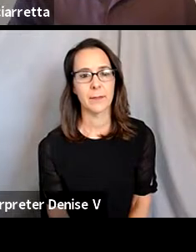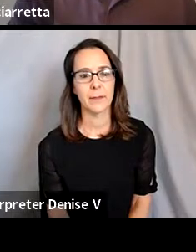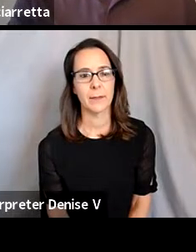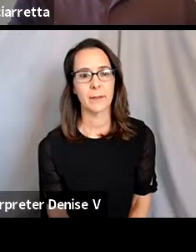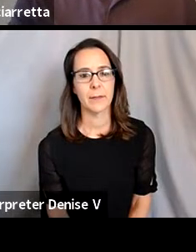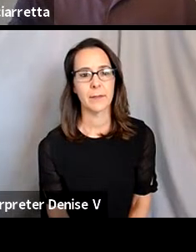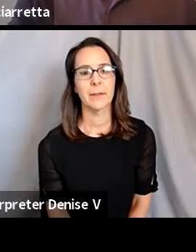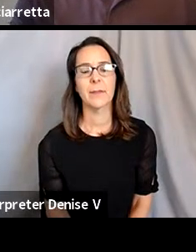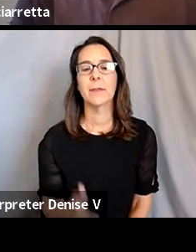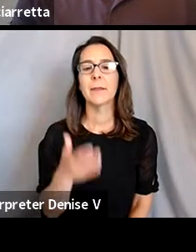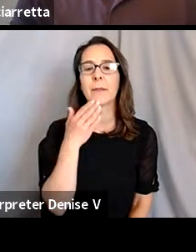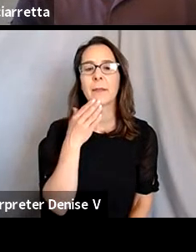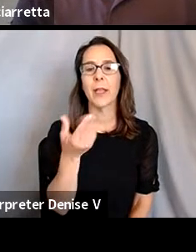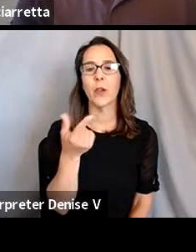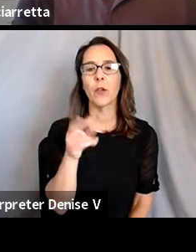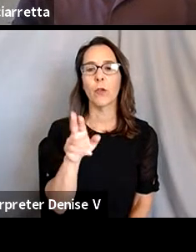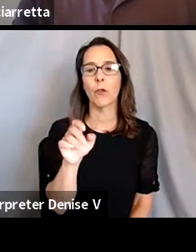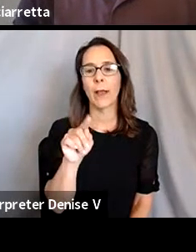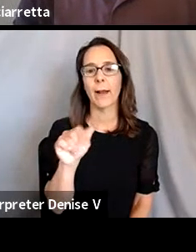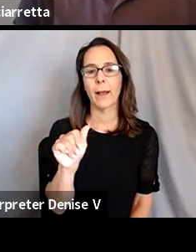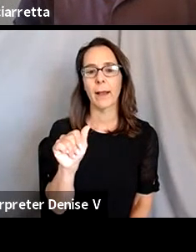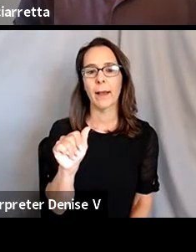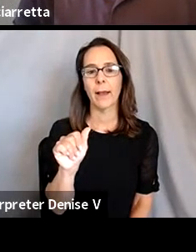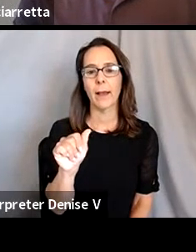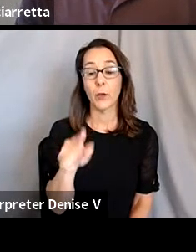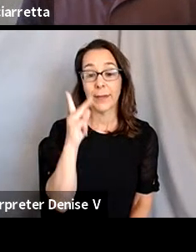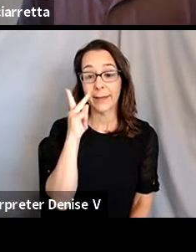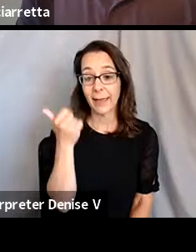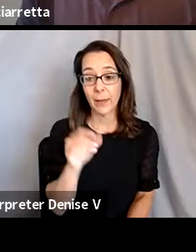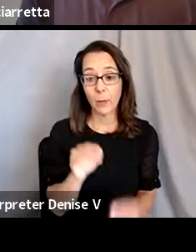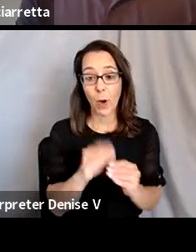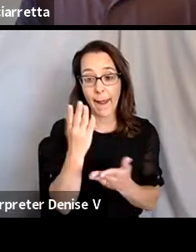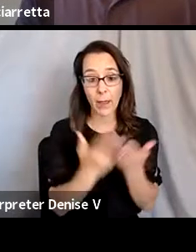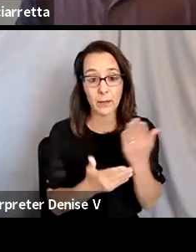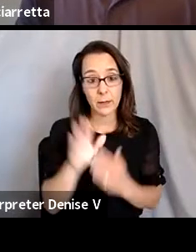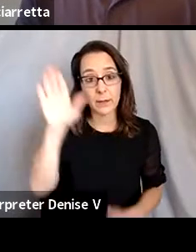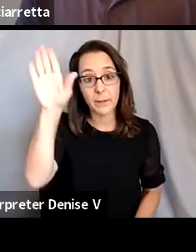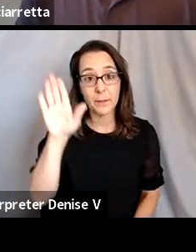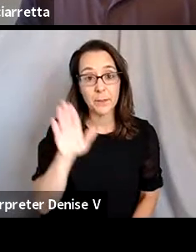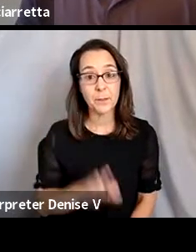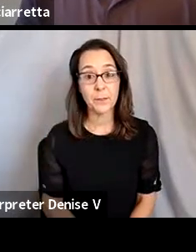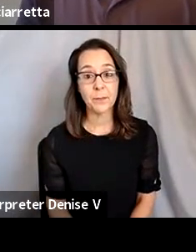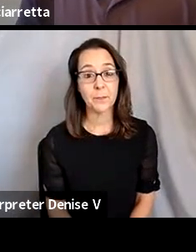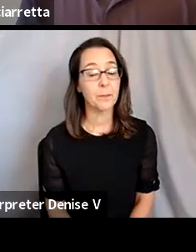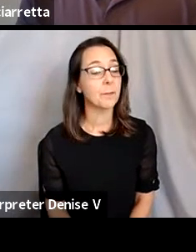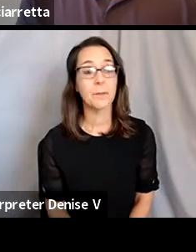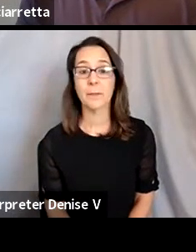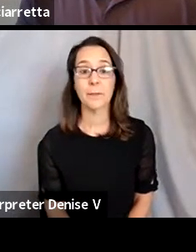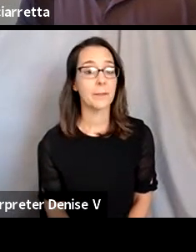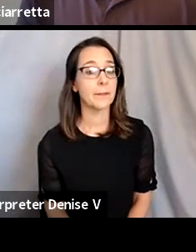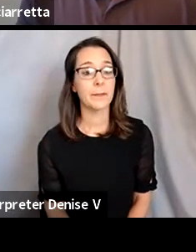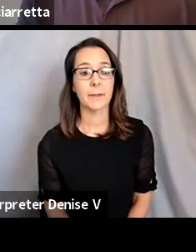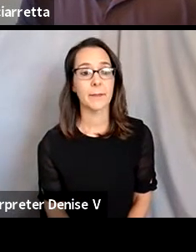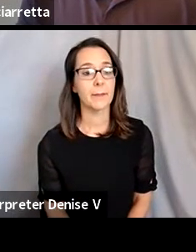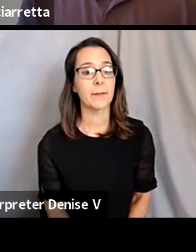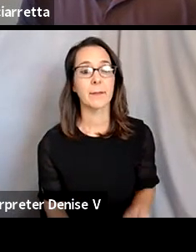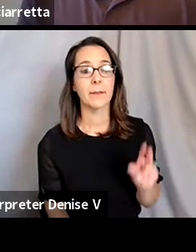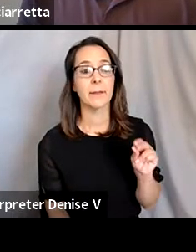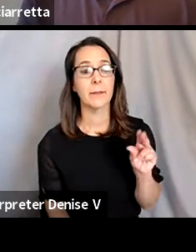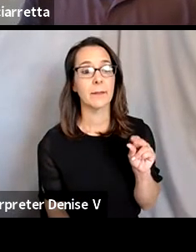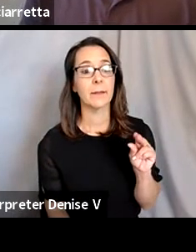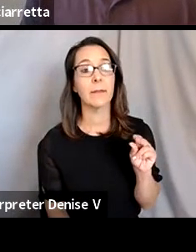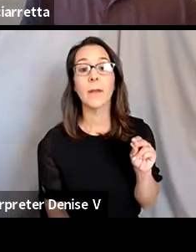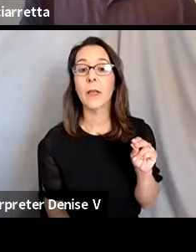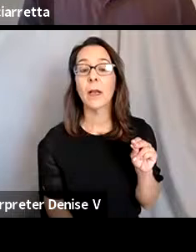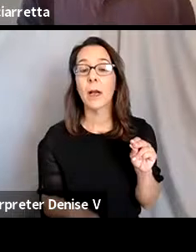Thank you, Greta. Do you see any hands raised, Brad? I do not. Okay. Is there anyone else that